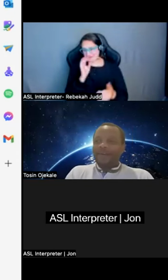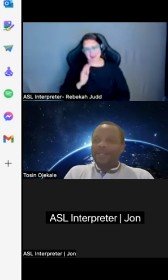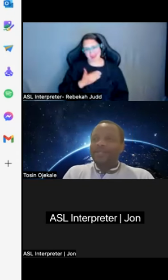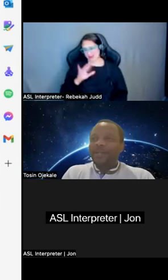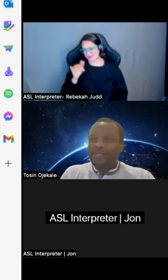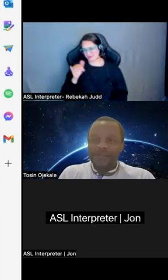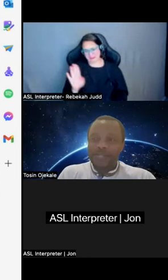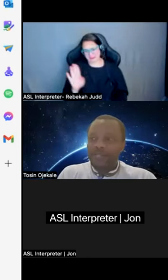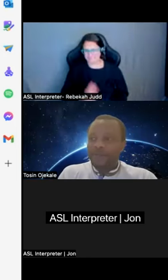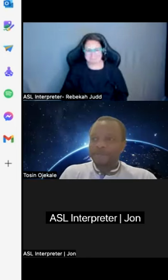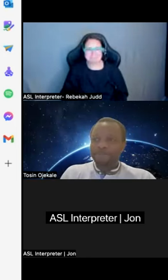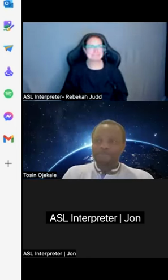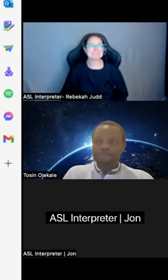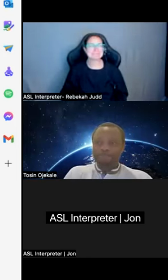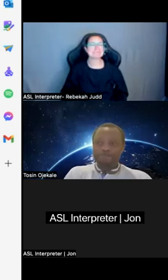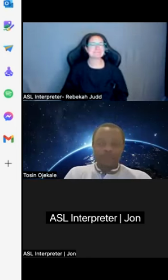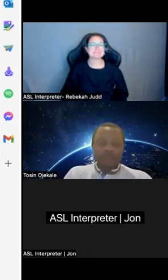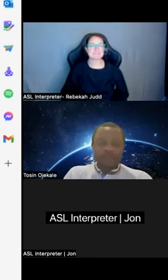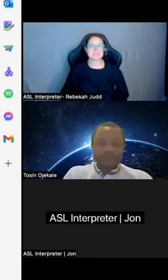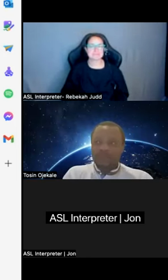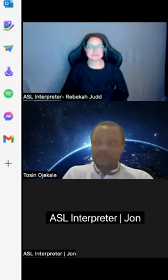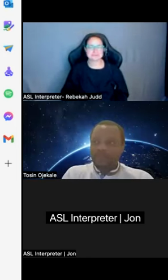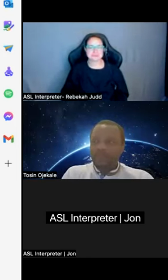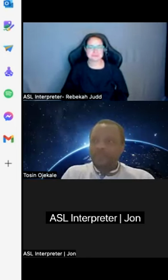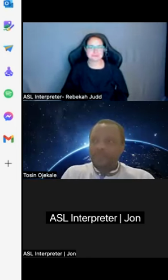All right, so let's continue.